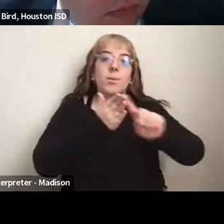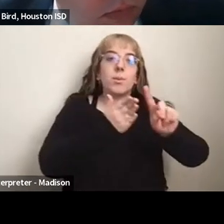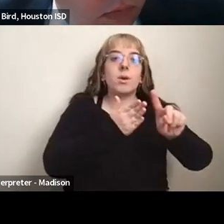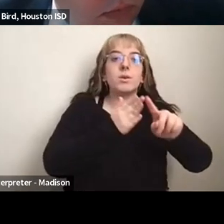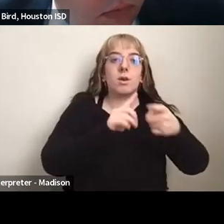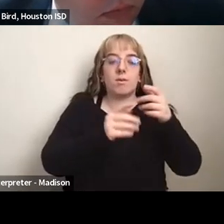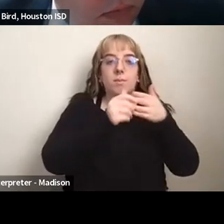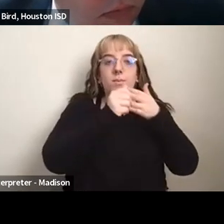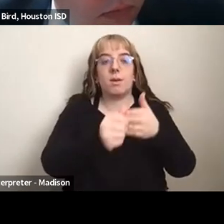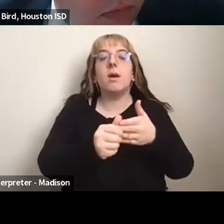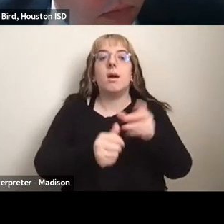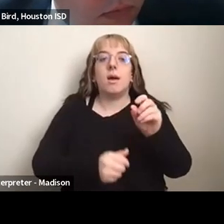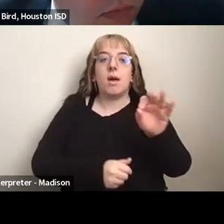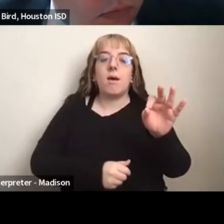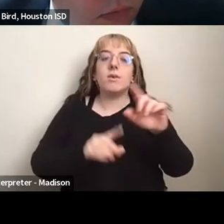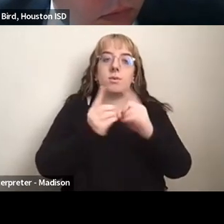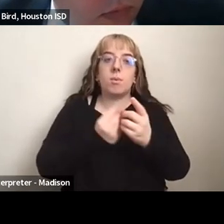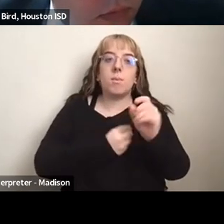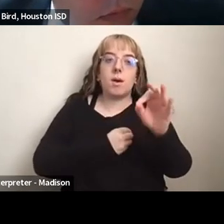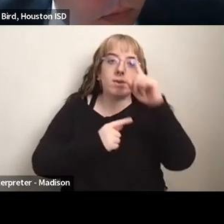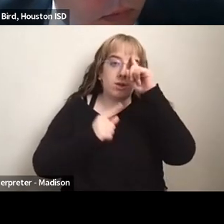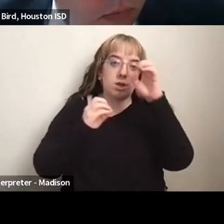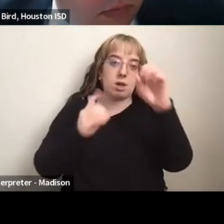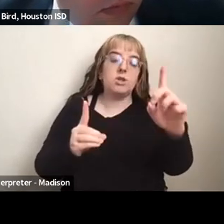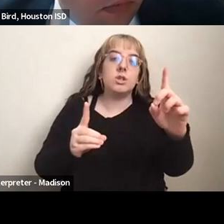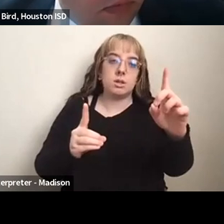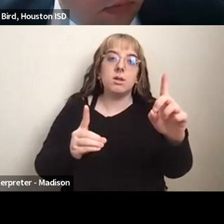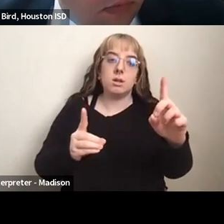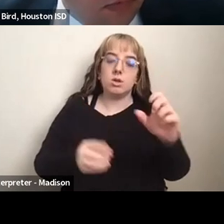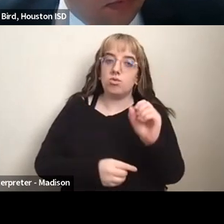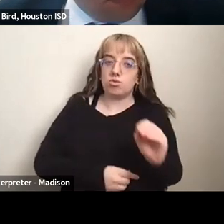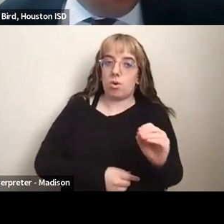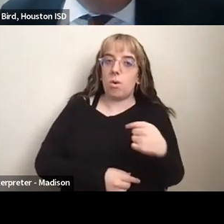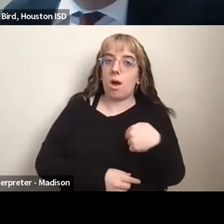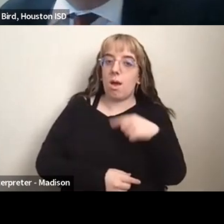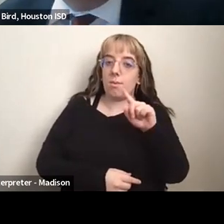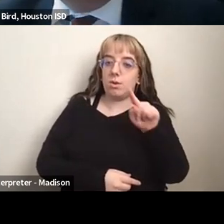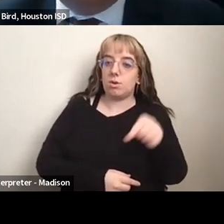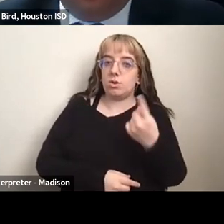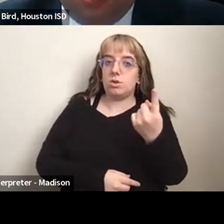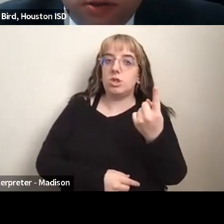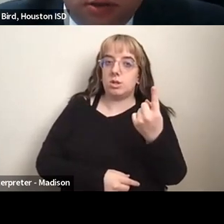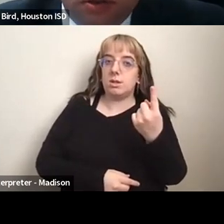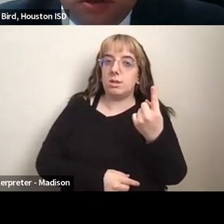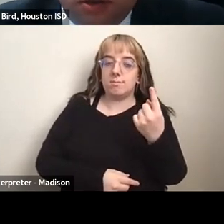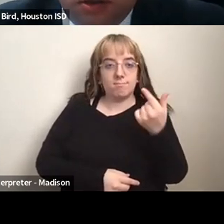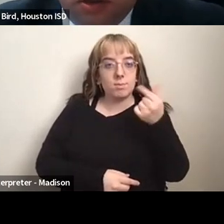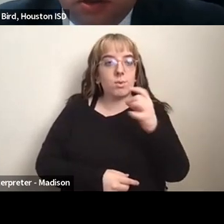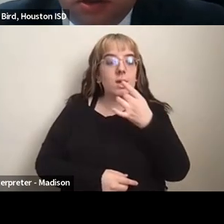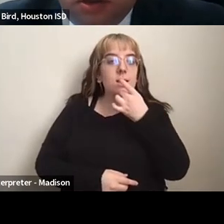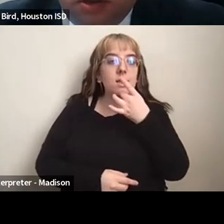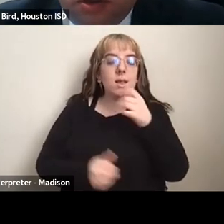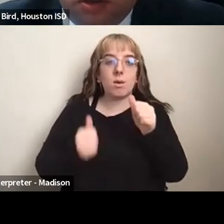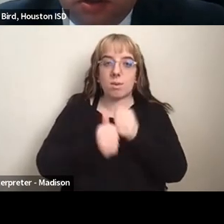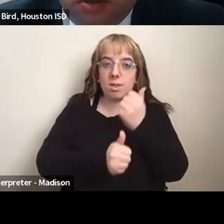from the Department of Education. So I'm just getting the green light to share it with everybody who's on